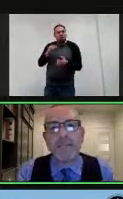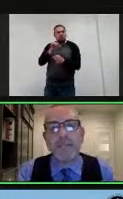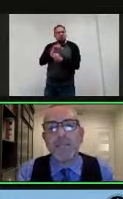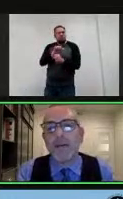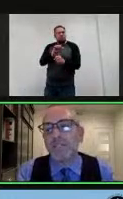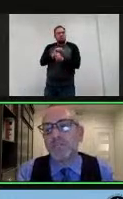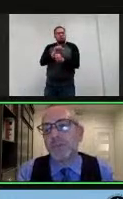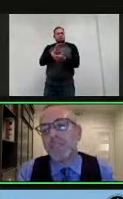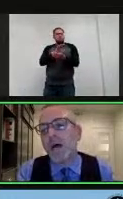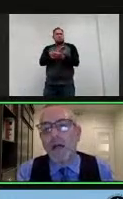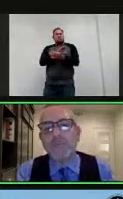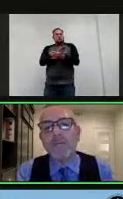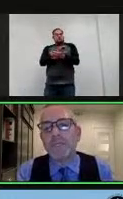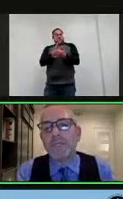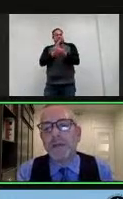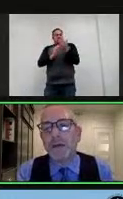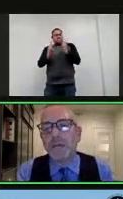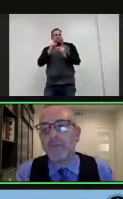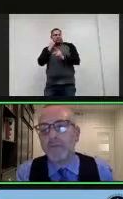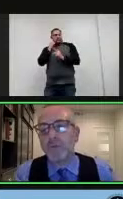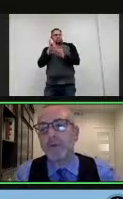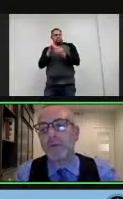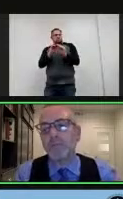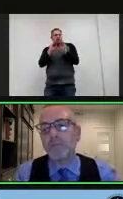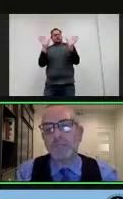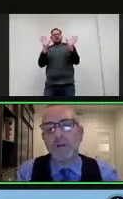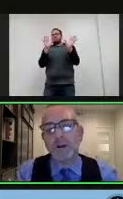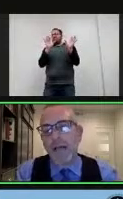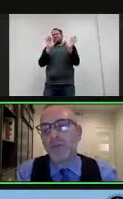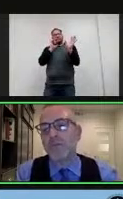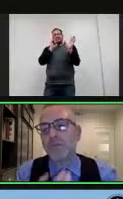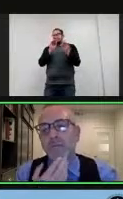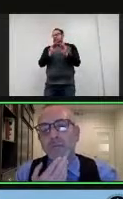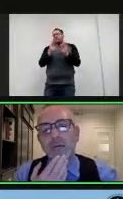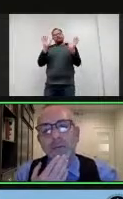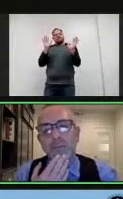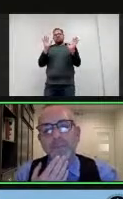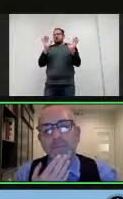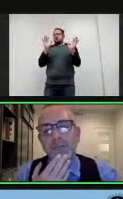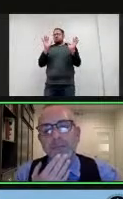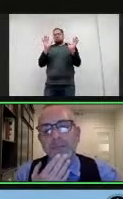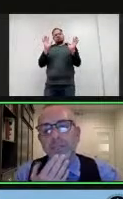people might think that's obvious, but it's not obvious. It's not everywhere where students are actually